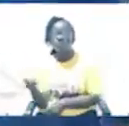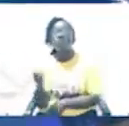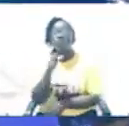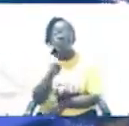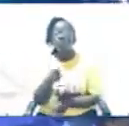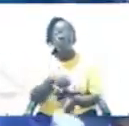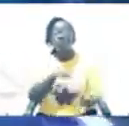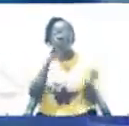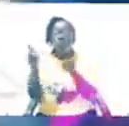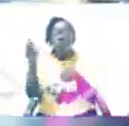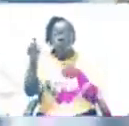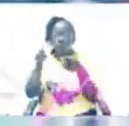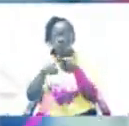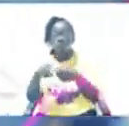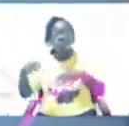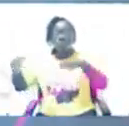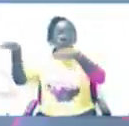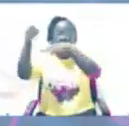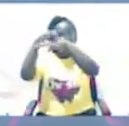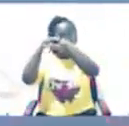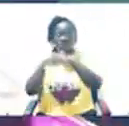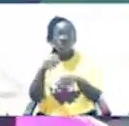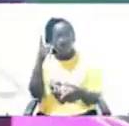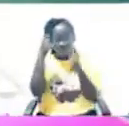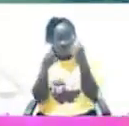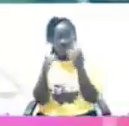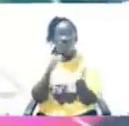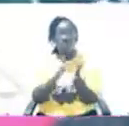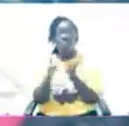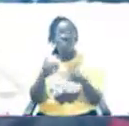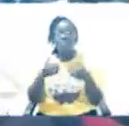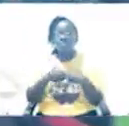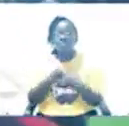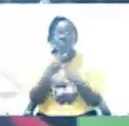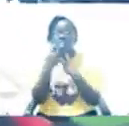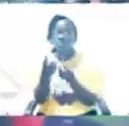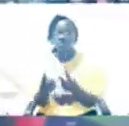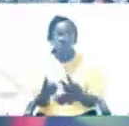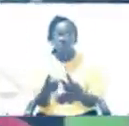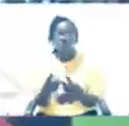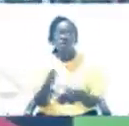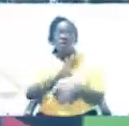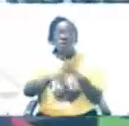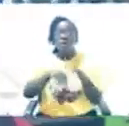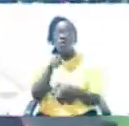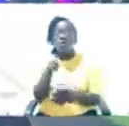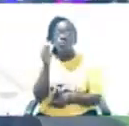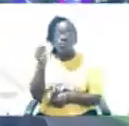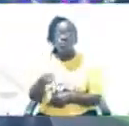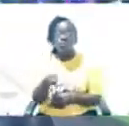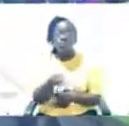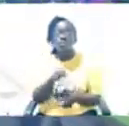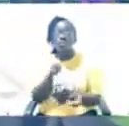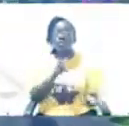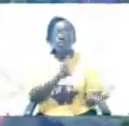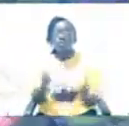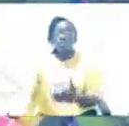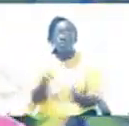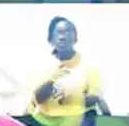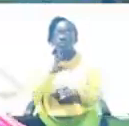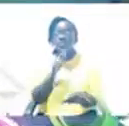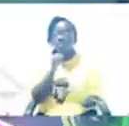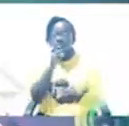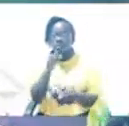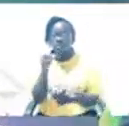heaven. Because Jesus has shouted, all you need to do is to repent and believe. Repent and